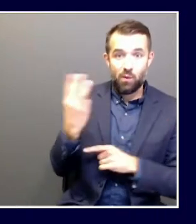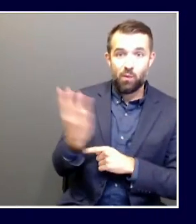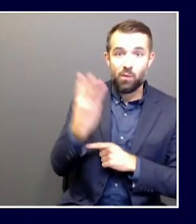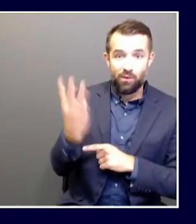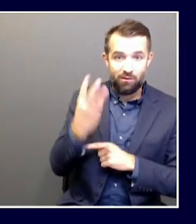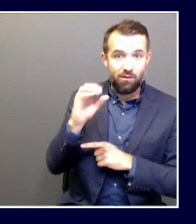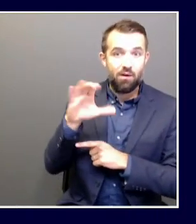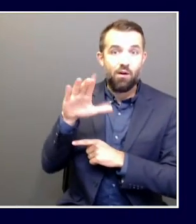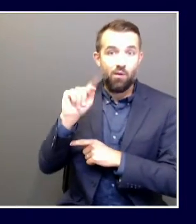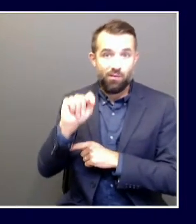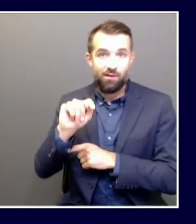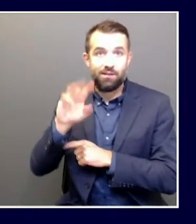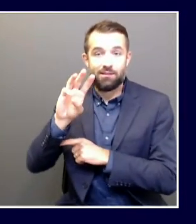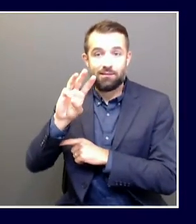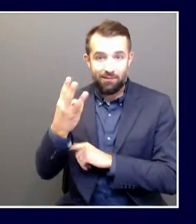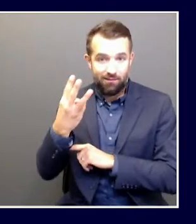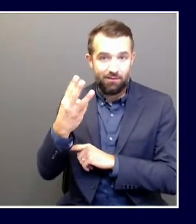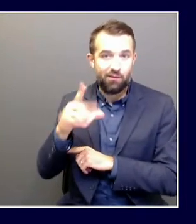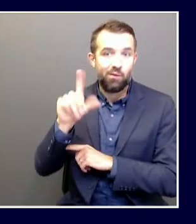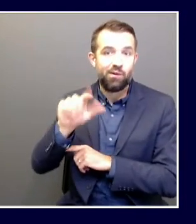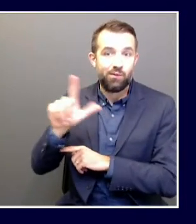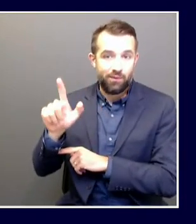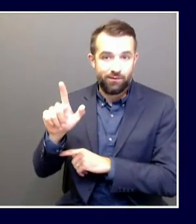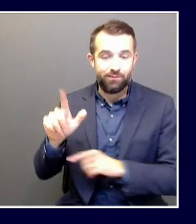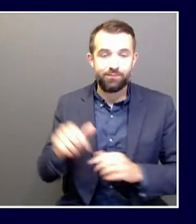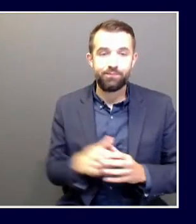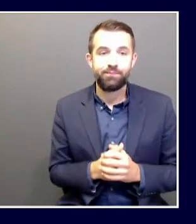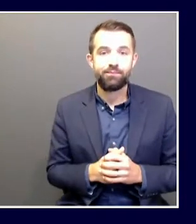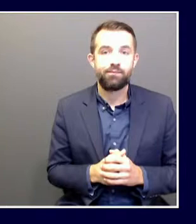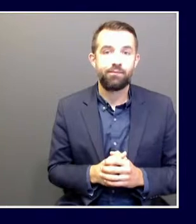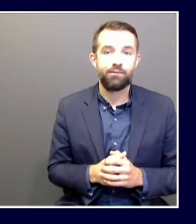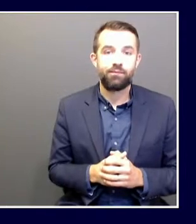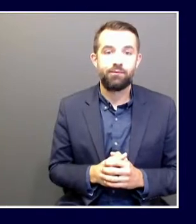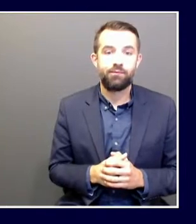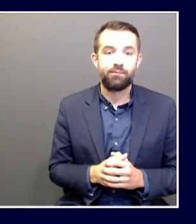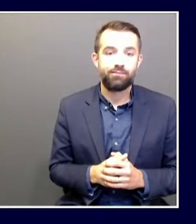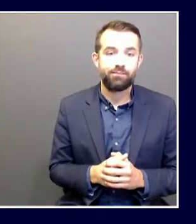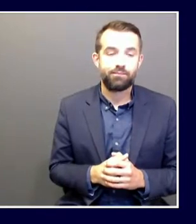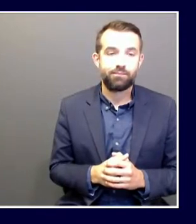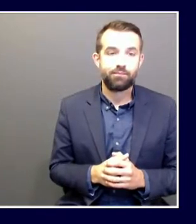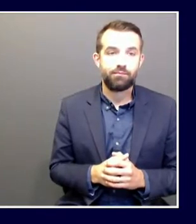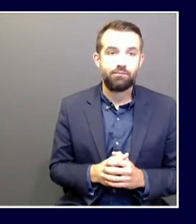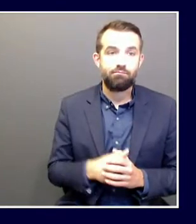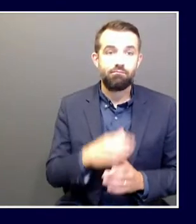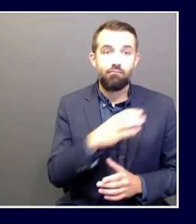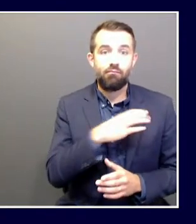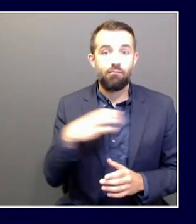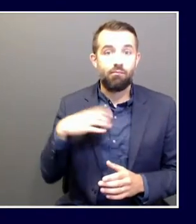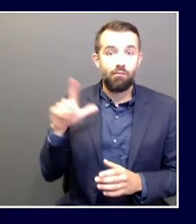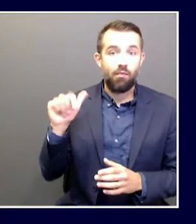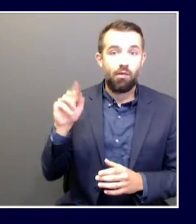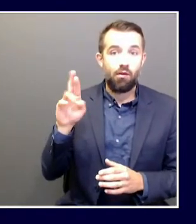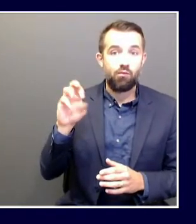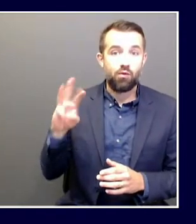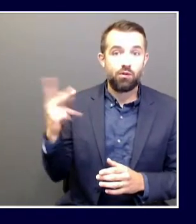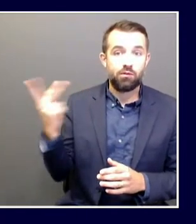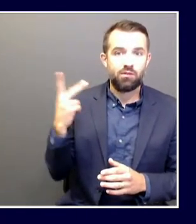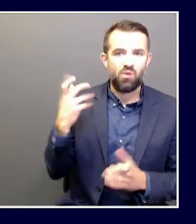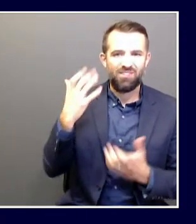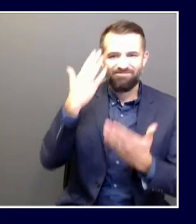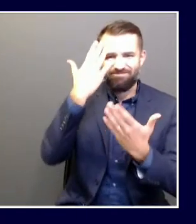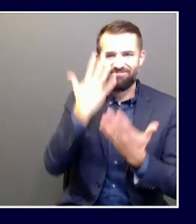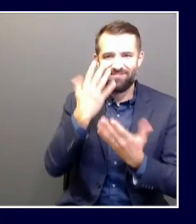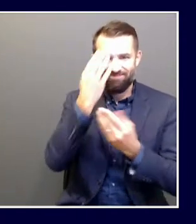October 6th, 2021. Commissioner Lambrou and I are saddened to report high number of